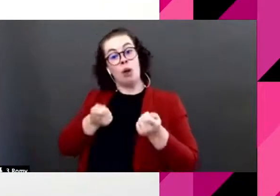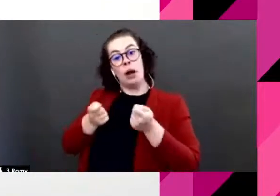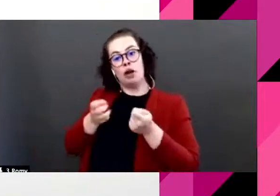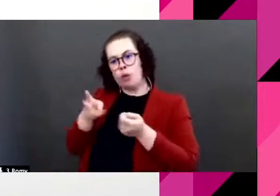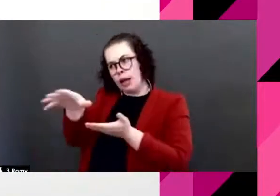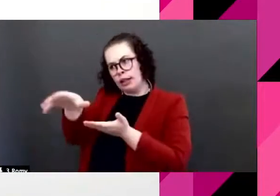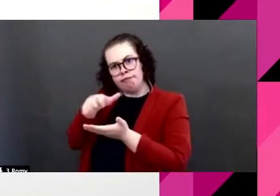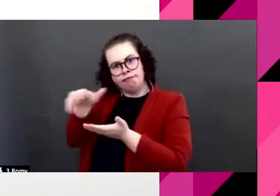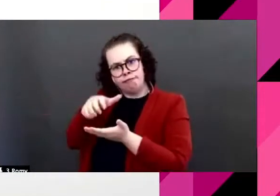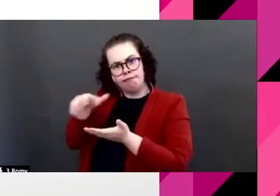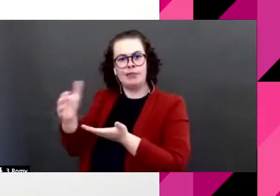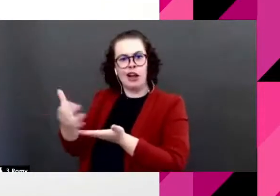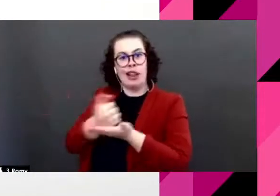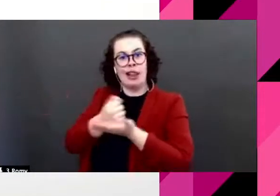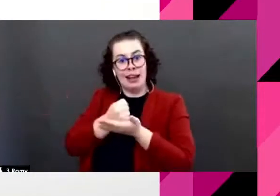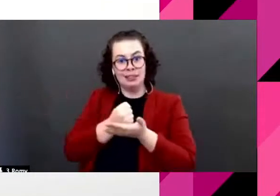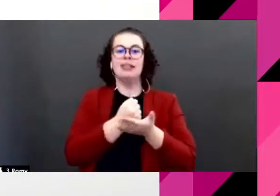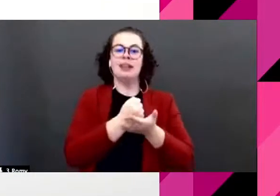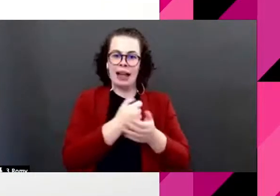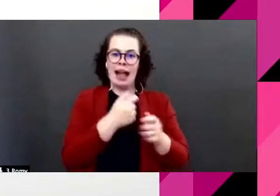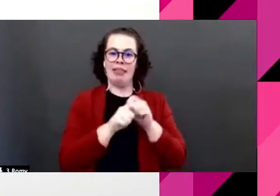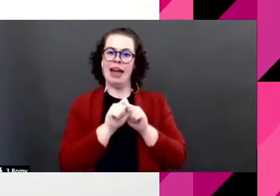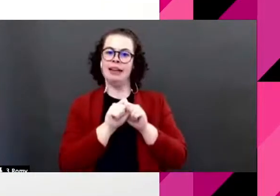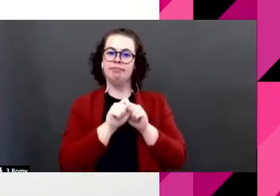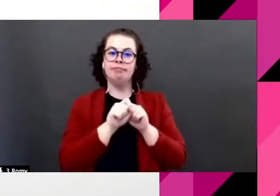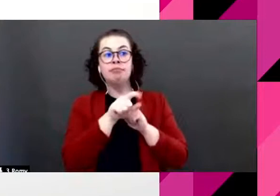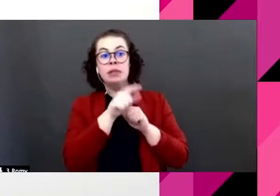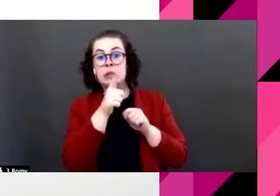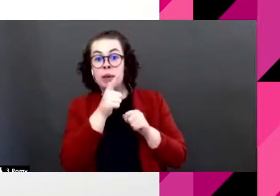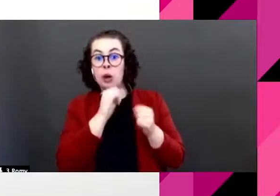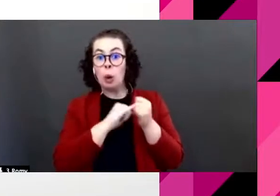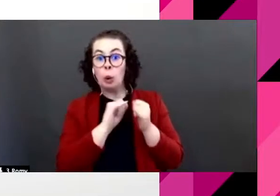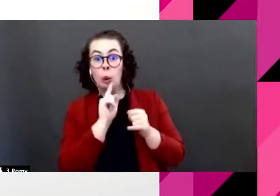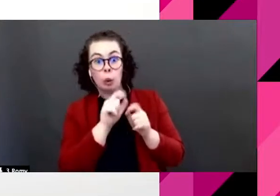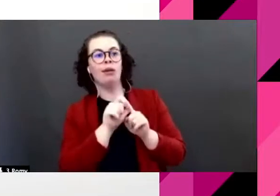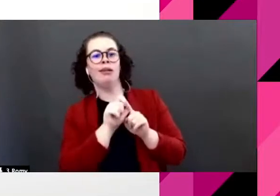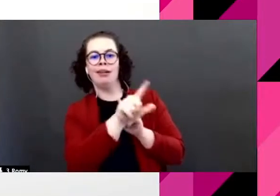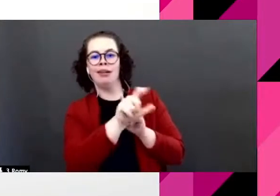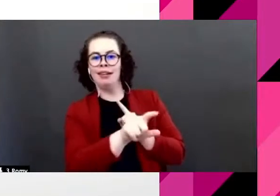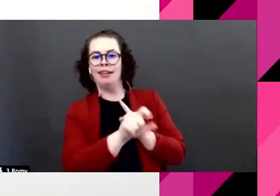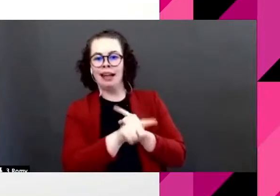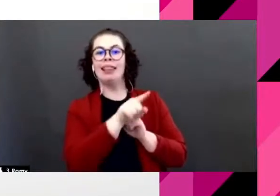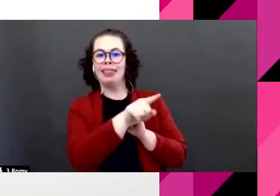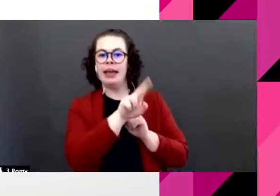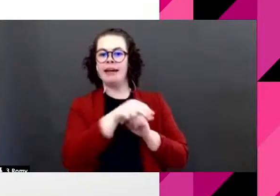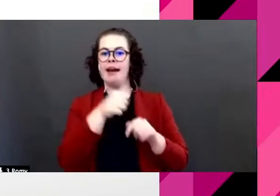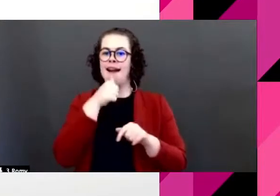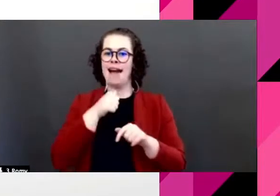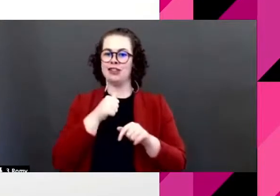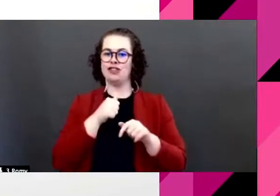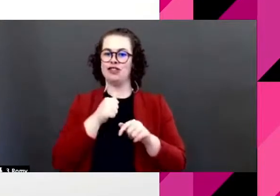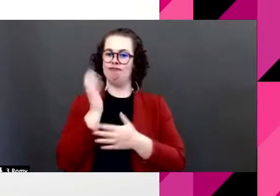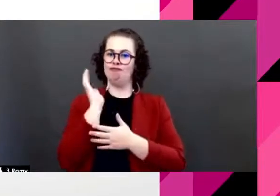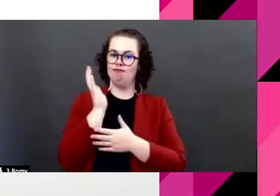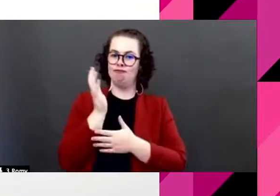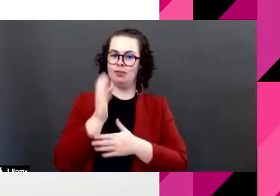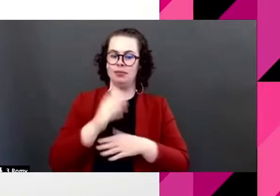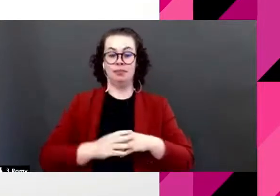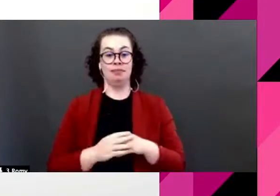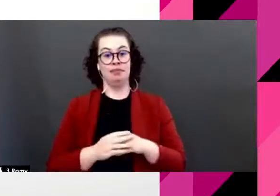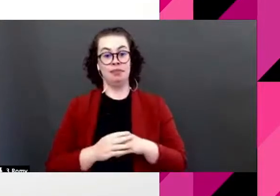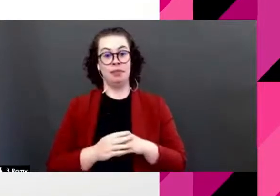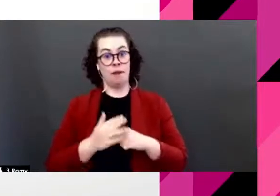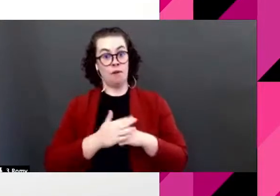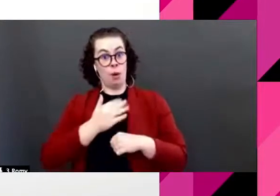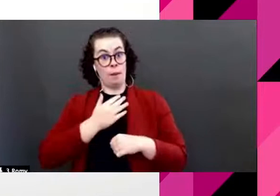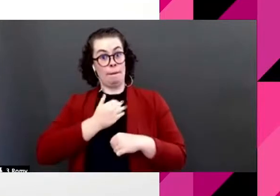them towards the appropriate speaker during the question and answer session later. So on my own behalf, and